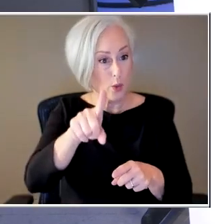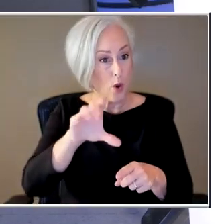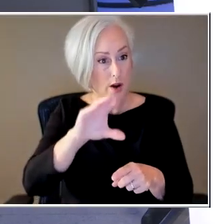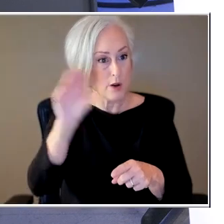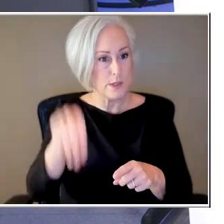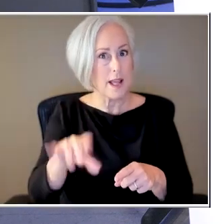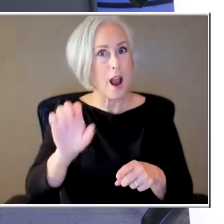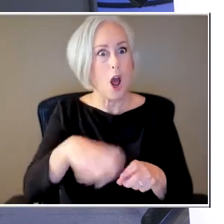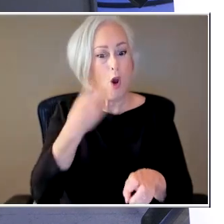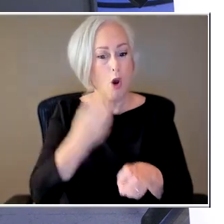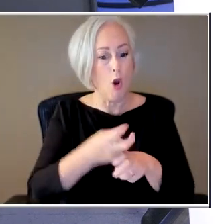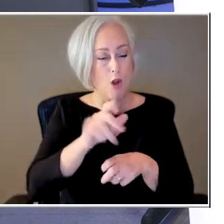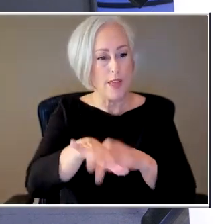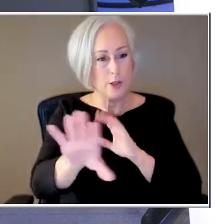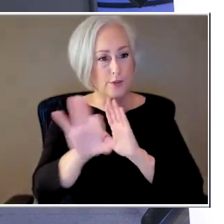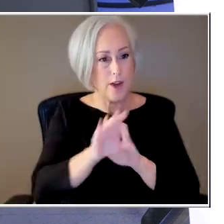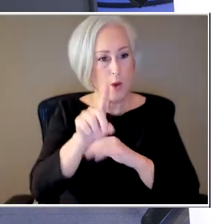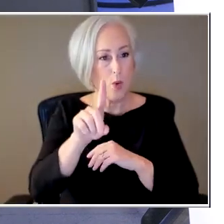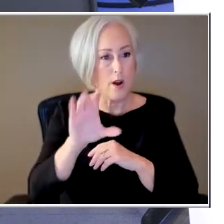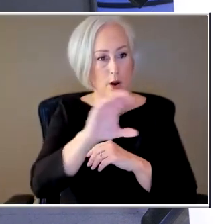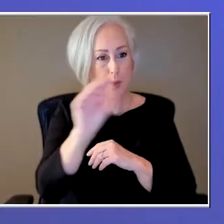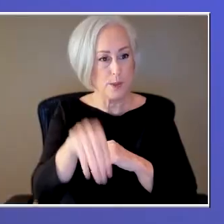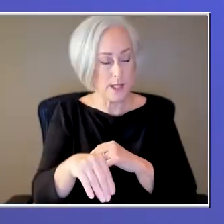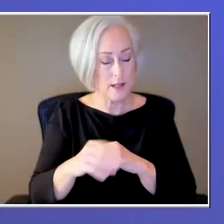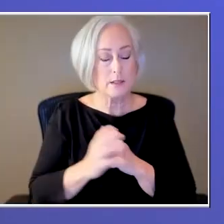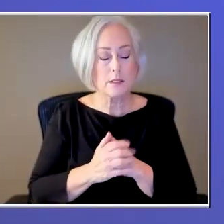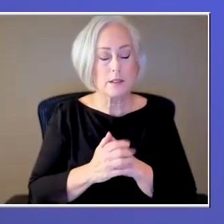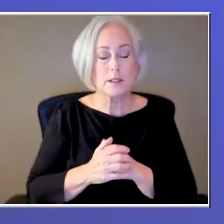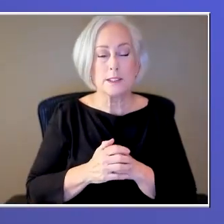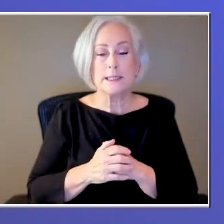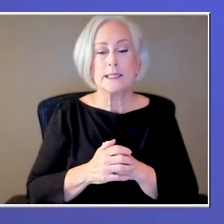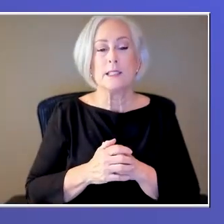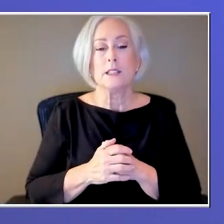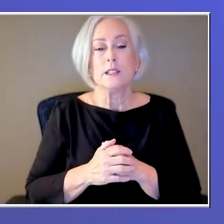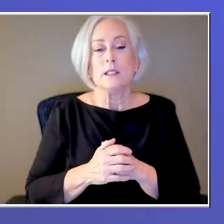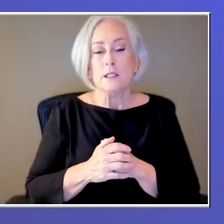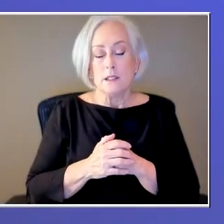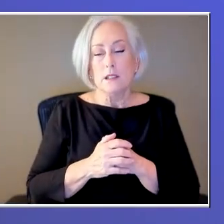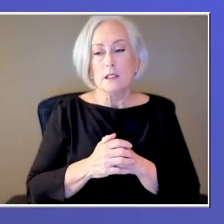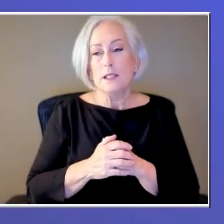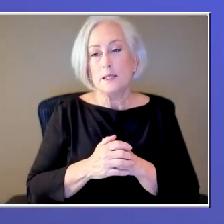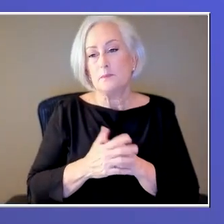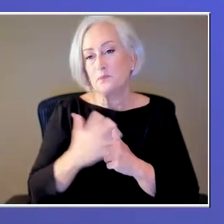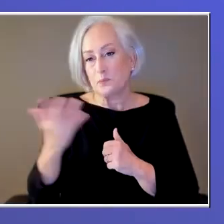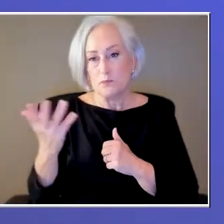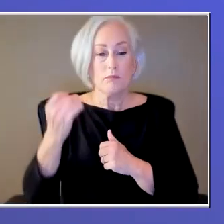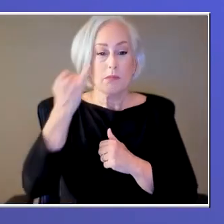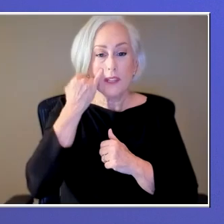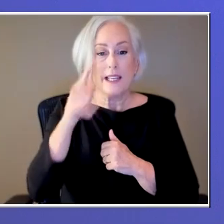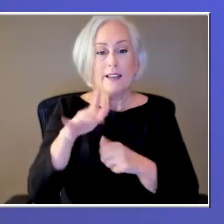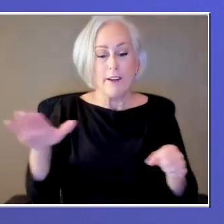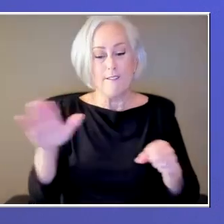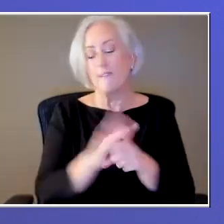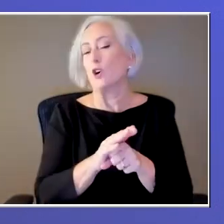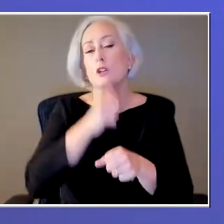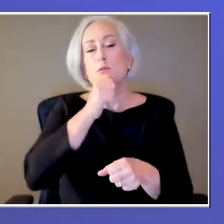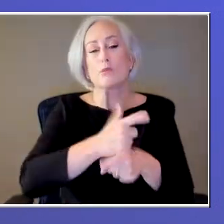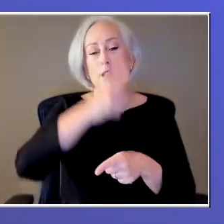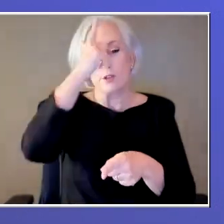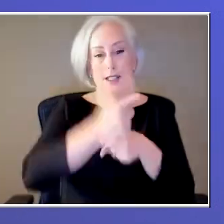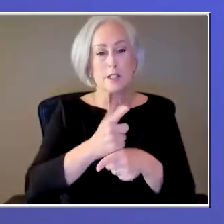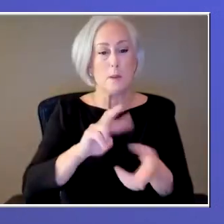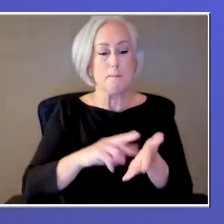is that to find? Well, so if you have a full sibling, say mother and father, there's only